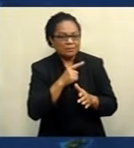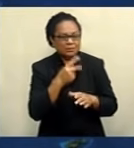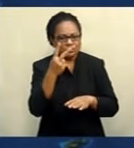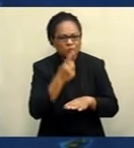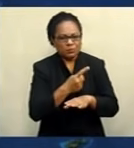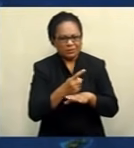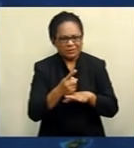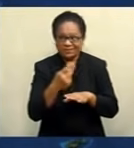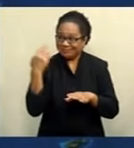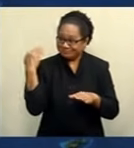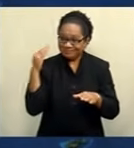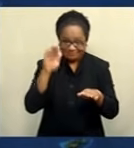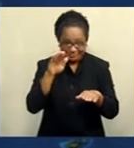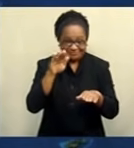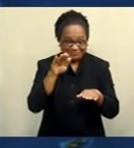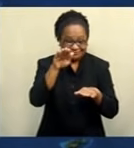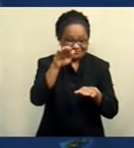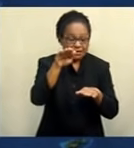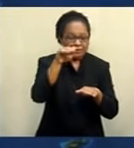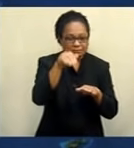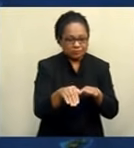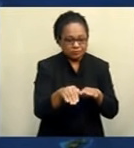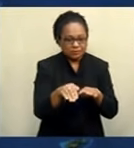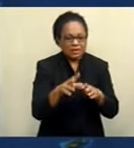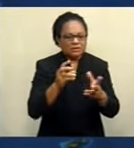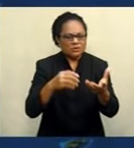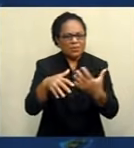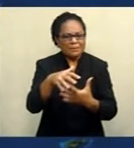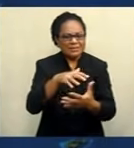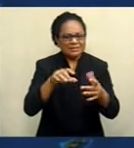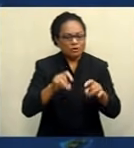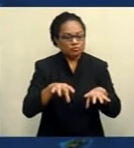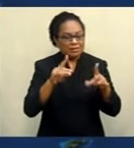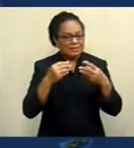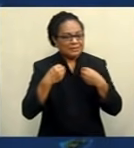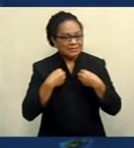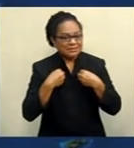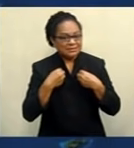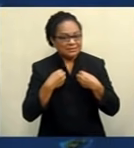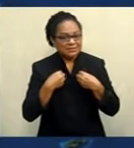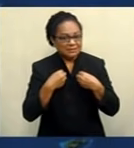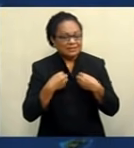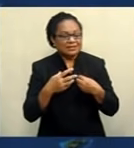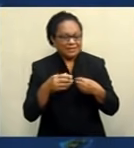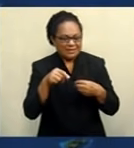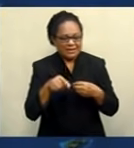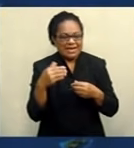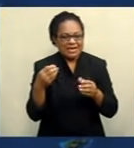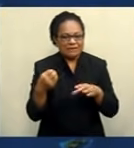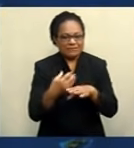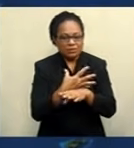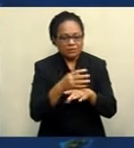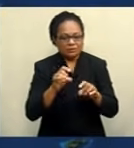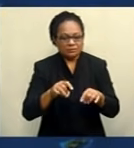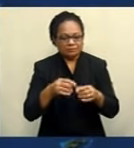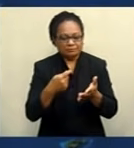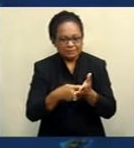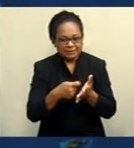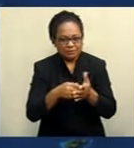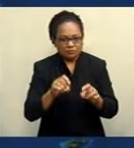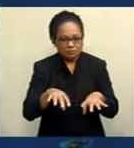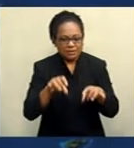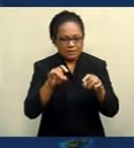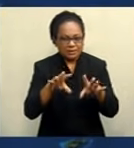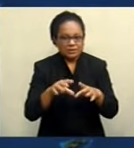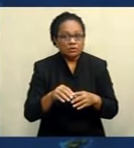top. Mixed Australian business indicators yesterday have weighed on the Aussie dollar. Inventories rose 0.2% in